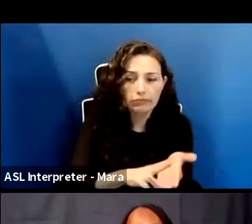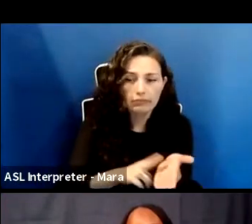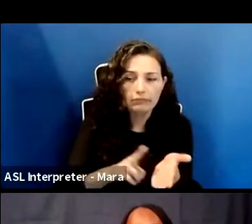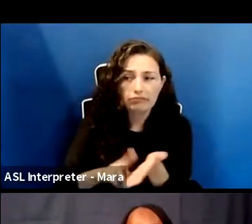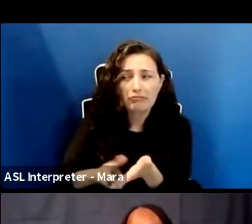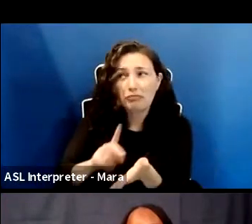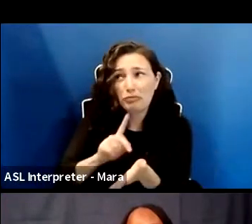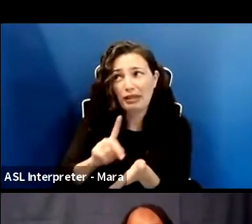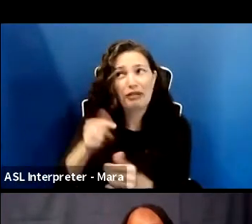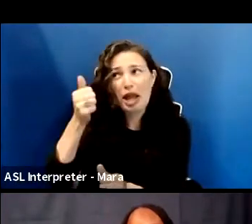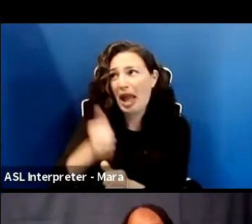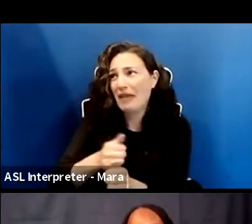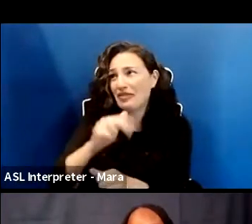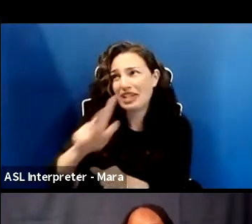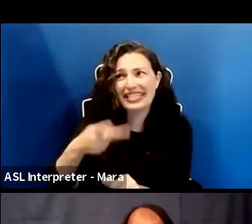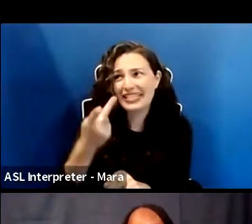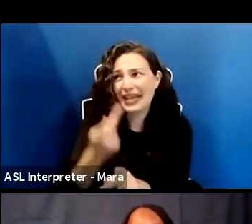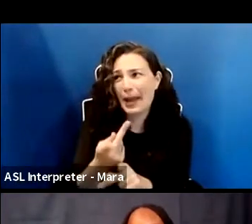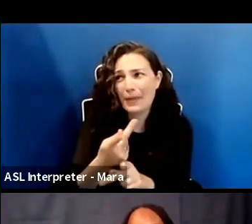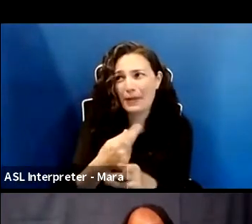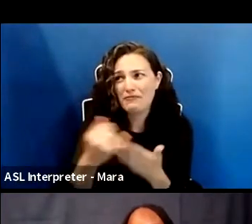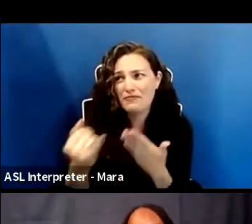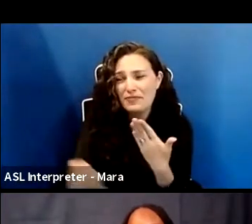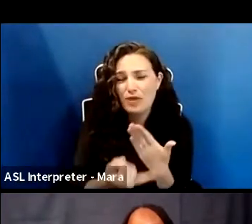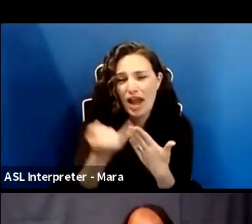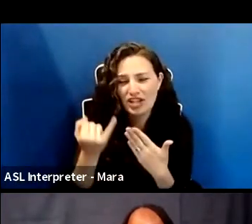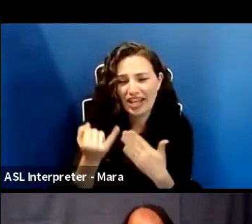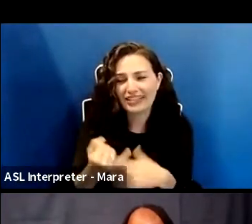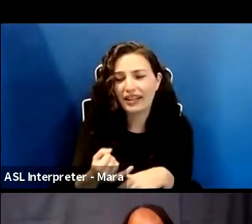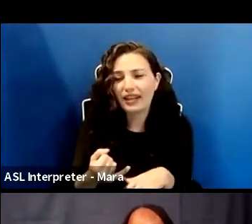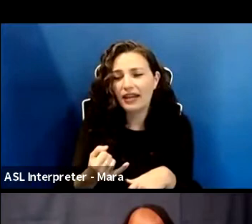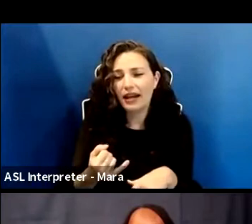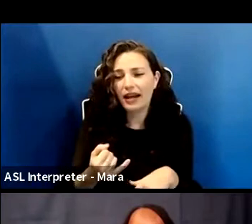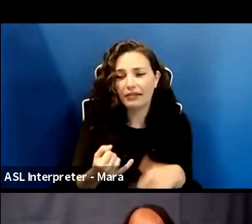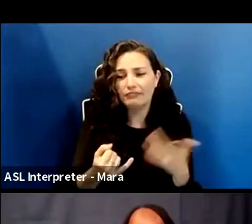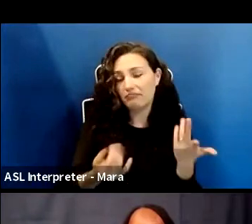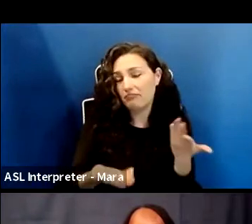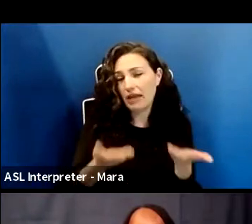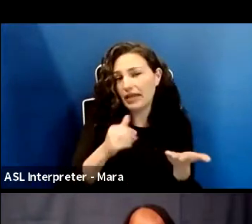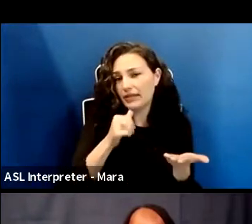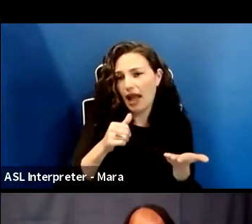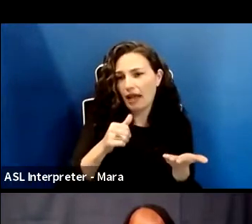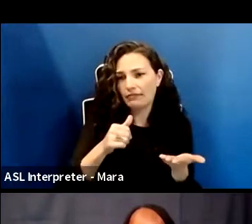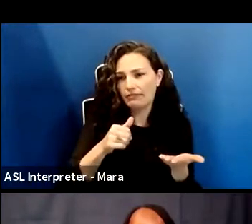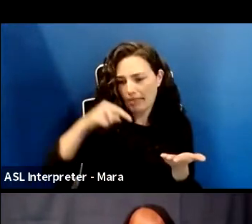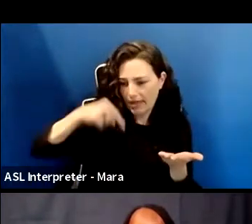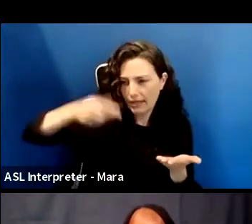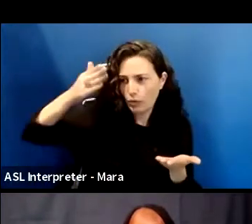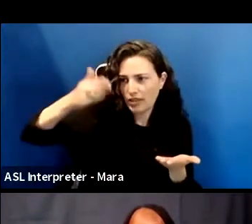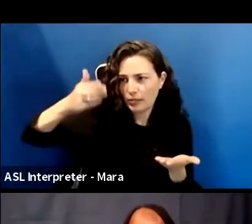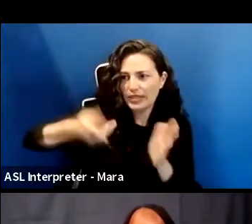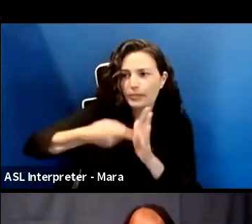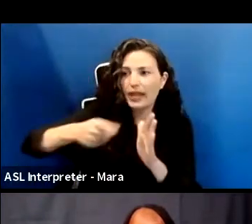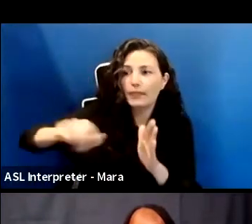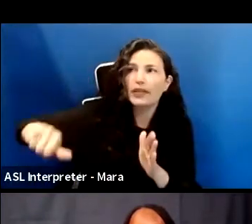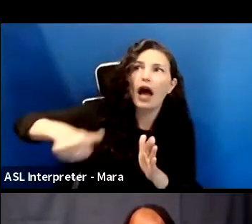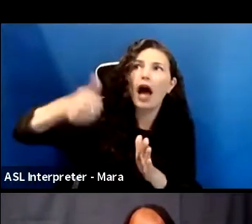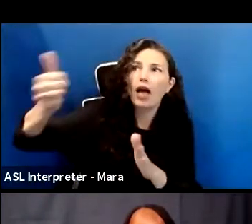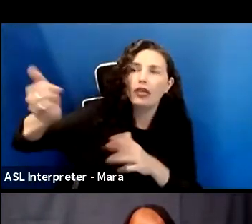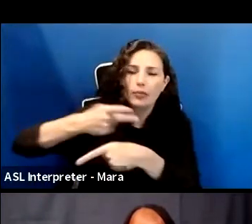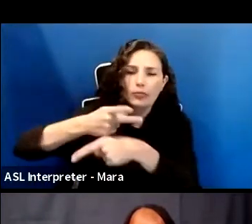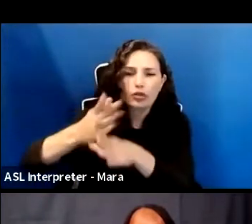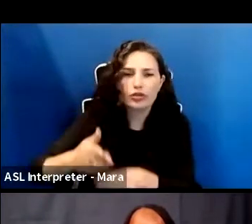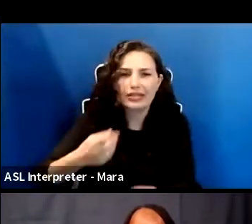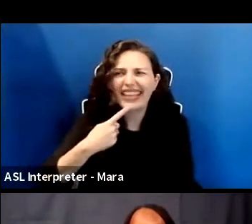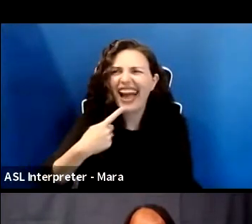project. Not part of this presentation, but sometimes I even hear from producers, I'm filming outside of the country. I don't think SAG-AFTRA